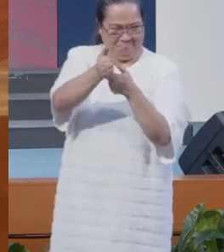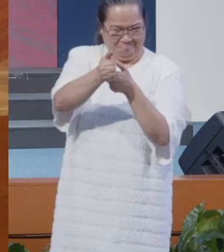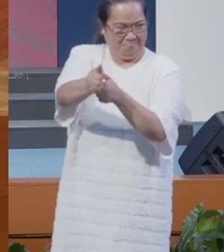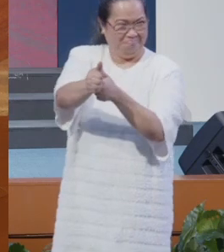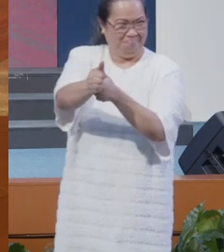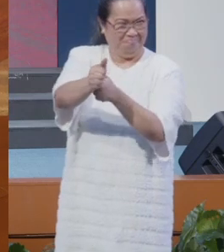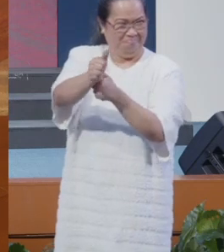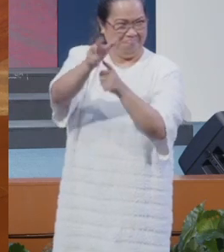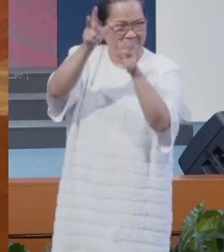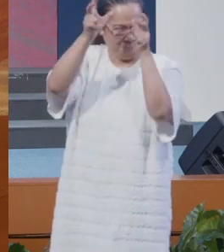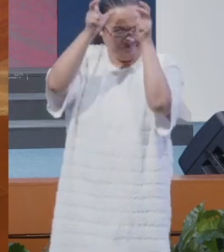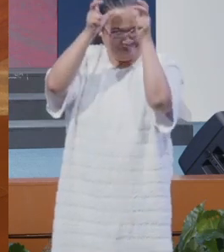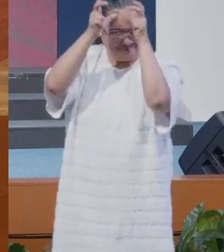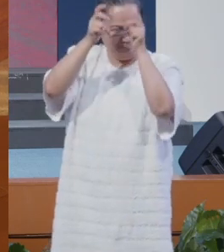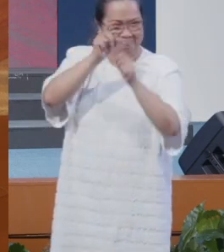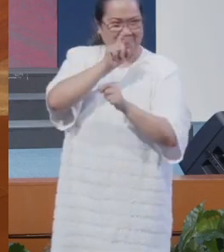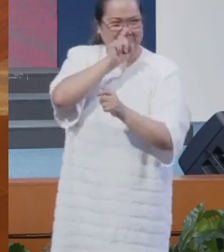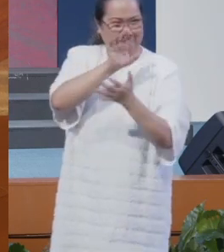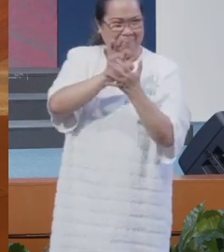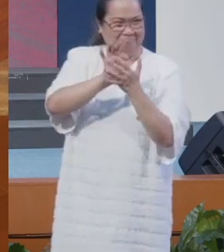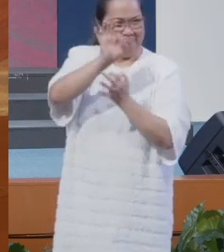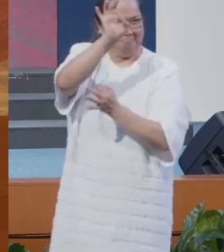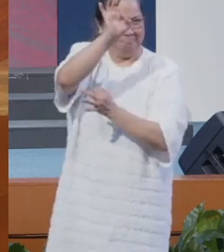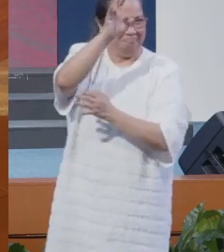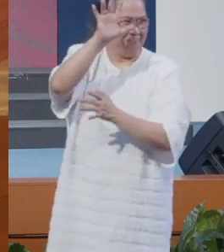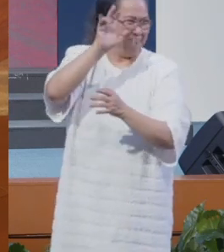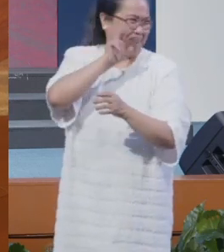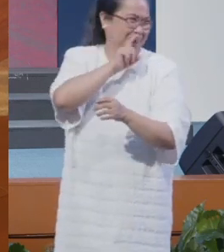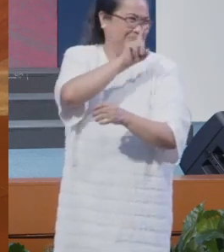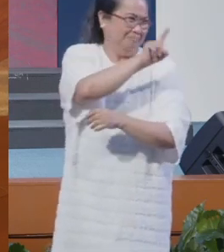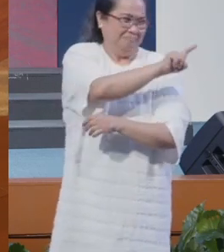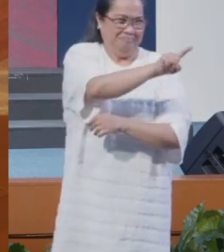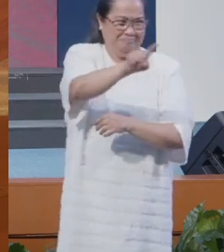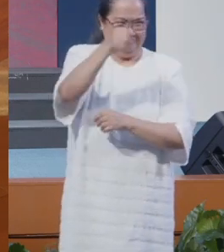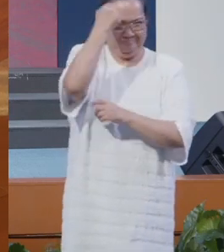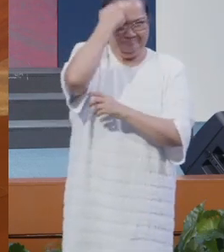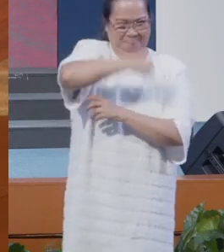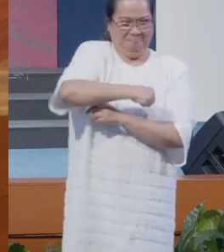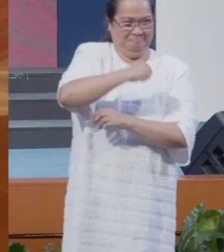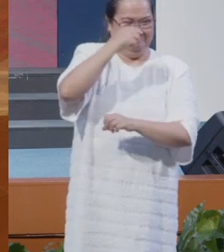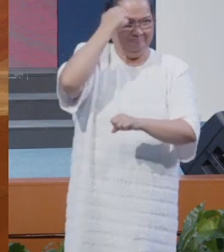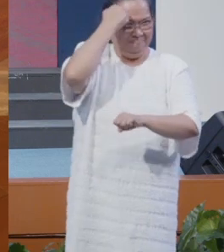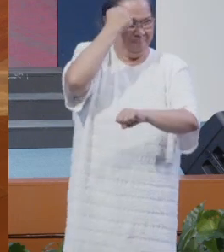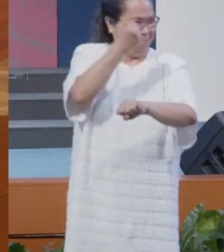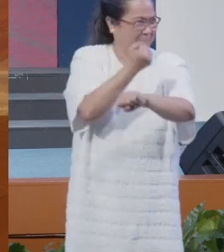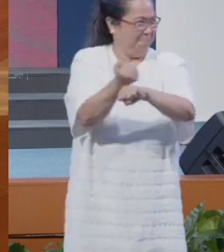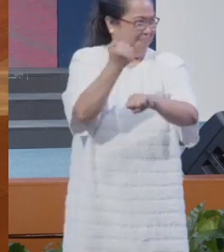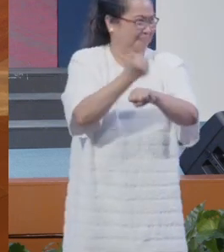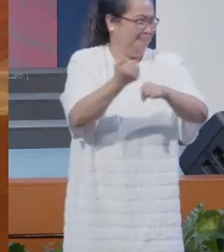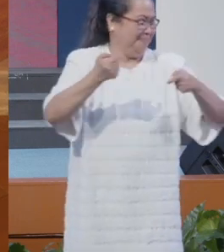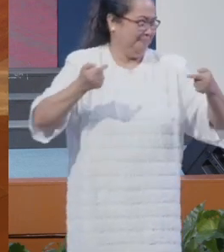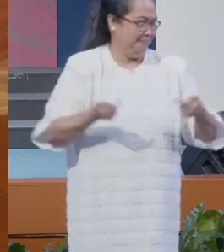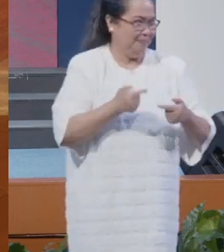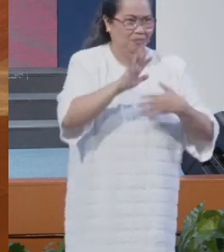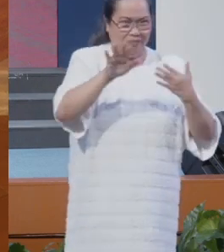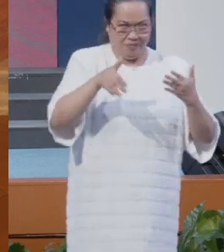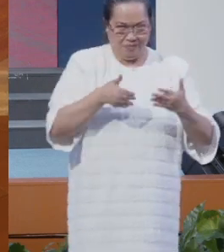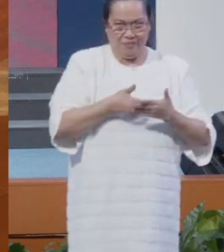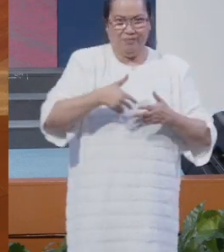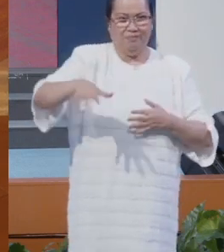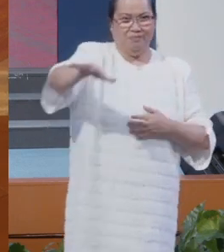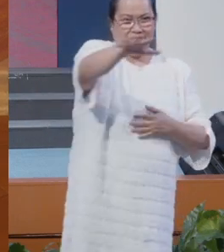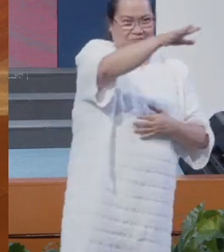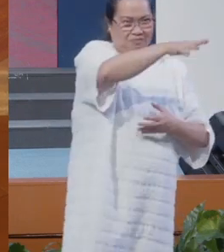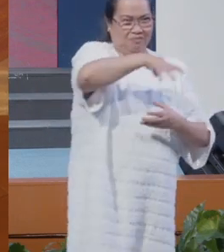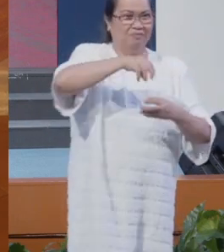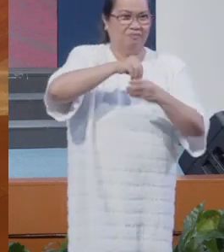of the power of the air, the spirit that is now at work in the sons of disobedience, among whom we all once